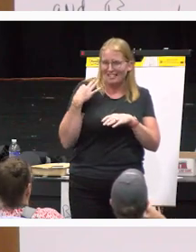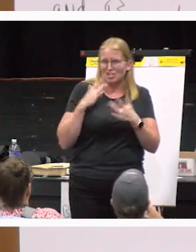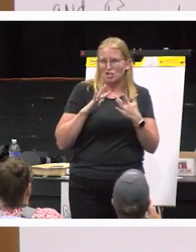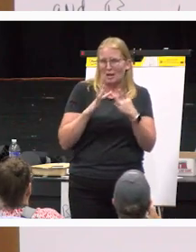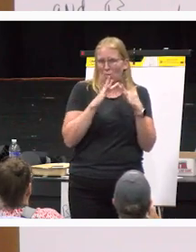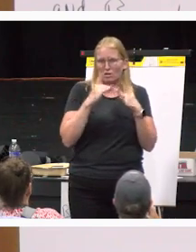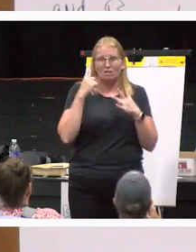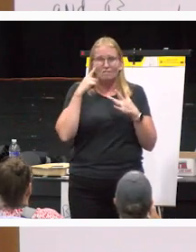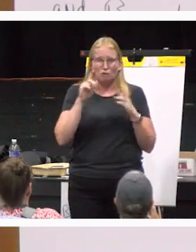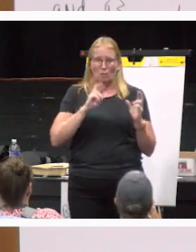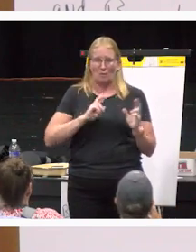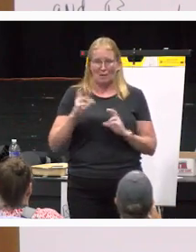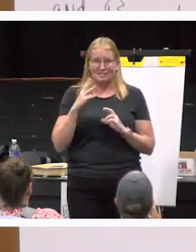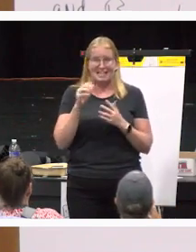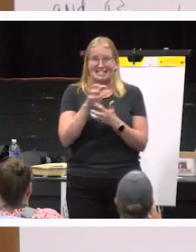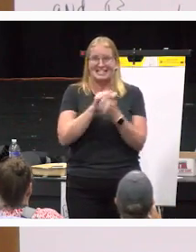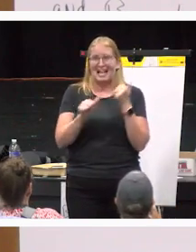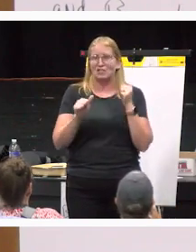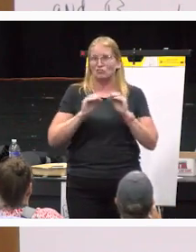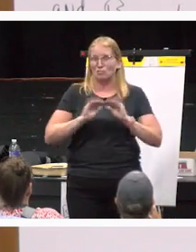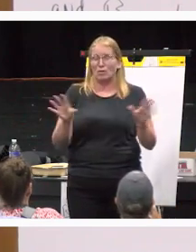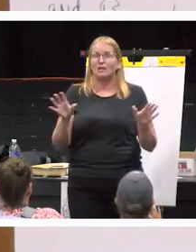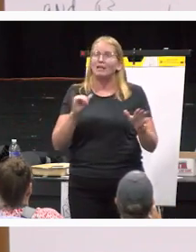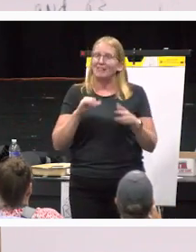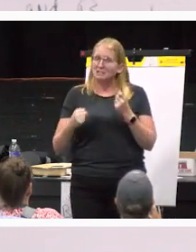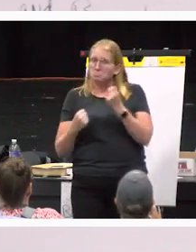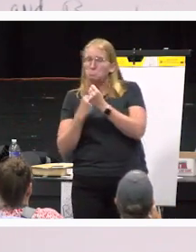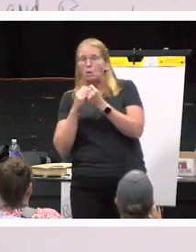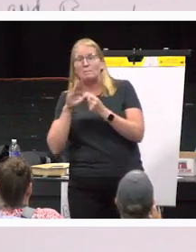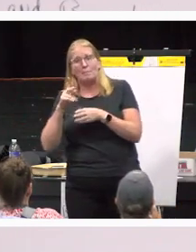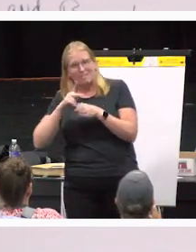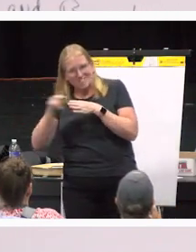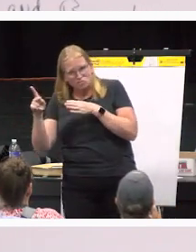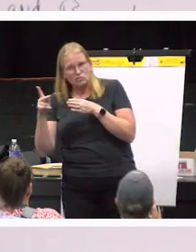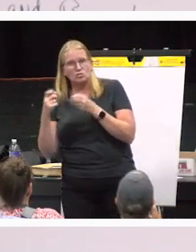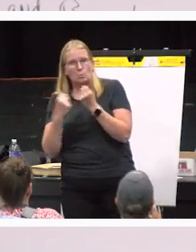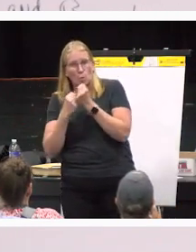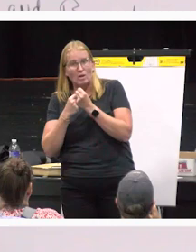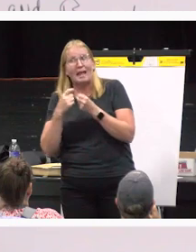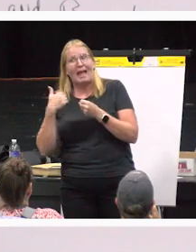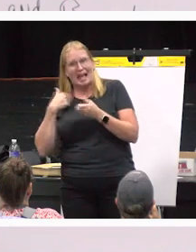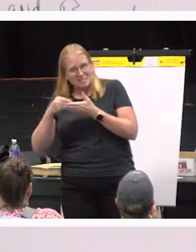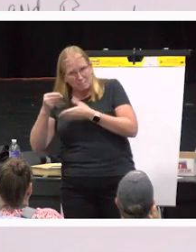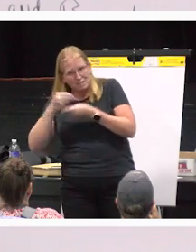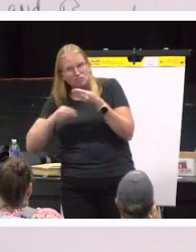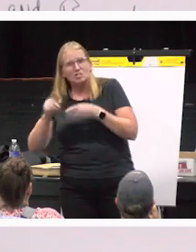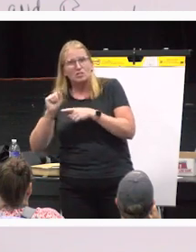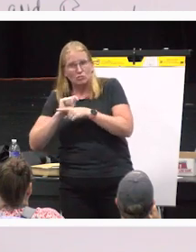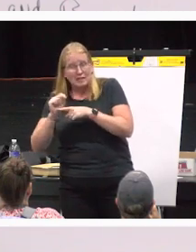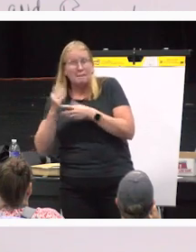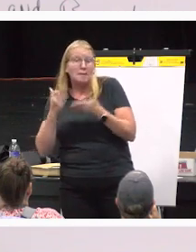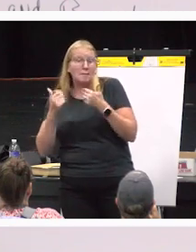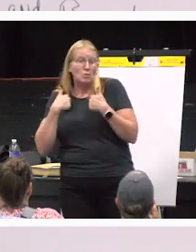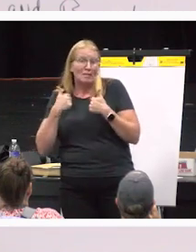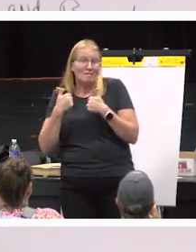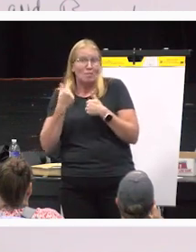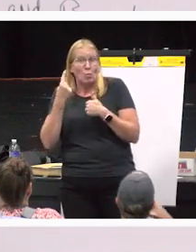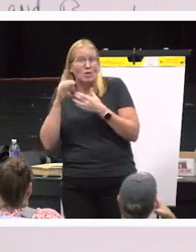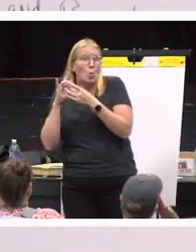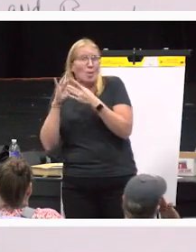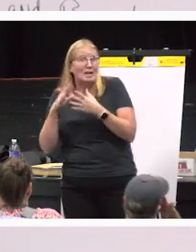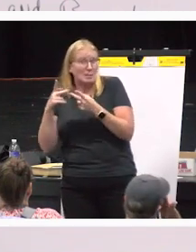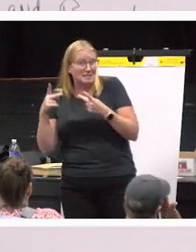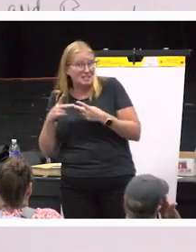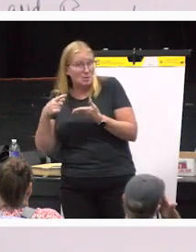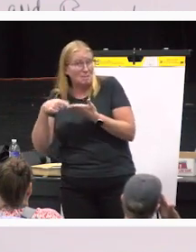and disaster deployment that is backed by professional support, training, and has a budget, potentially with a paid coordinator position. This